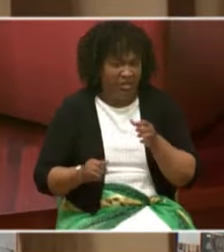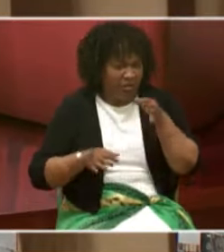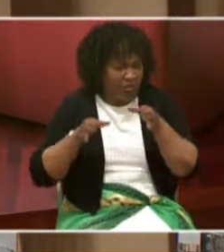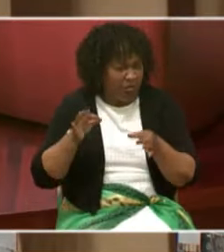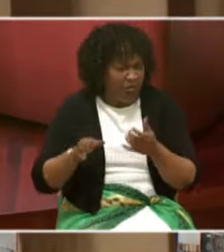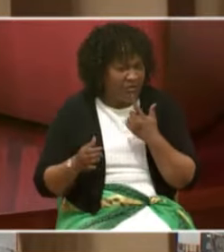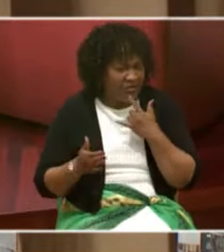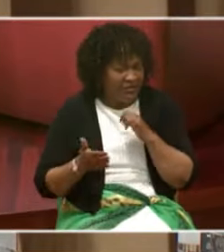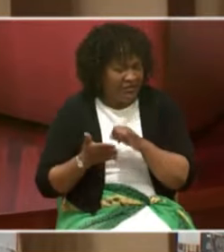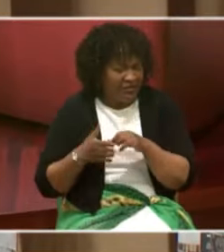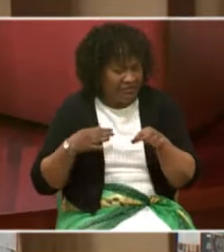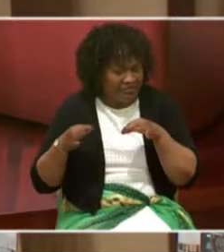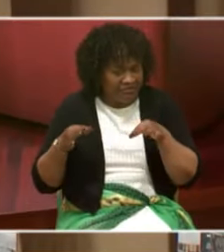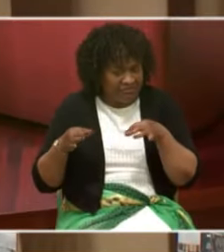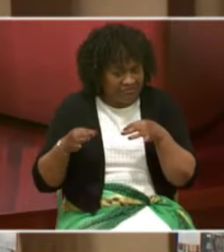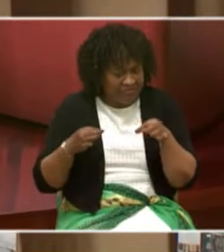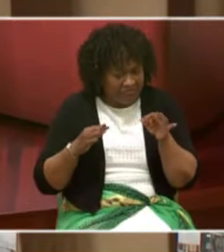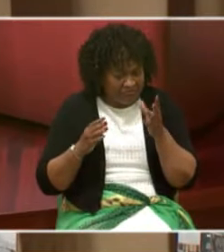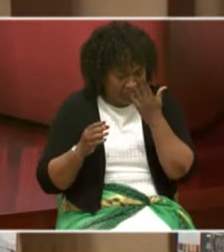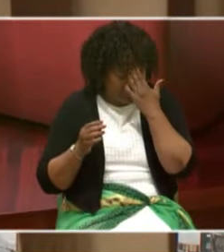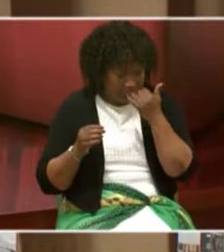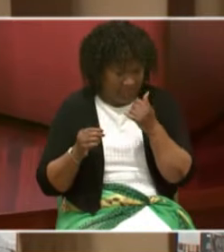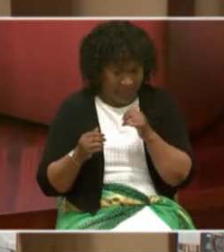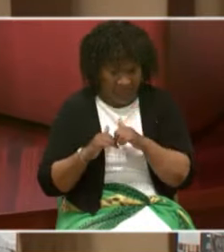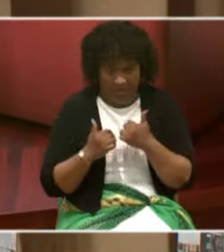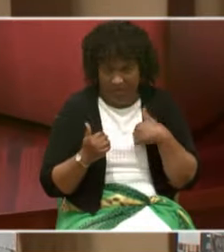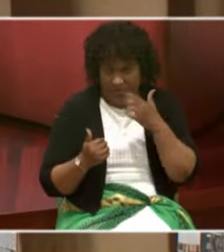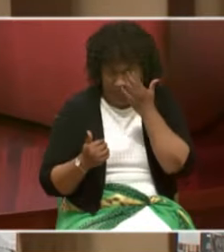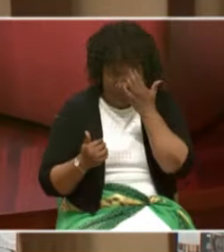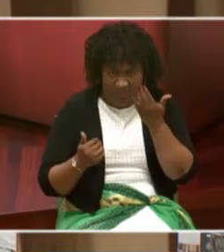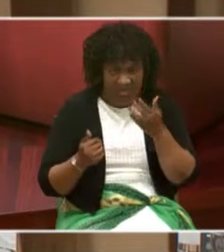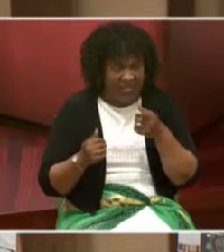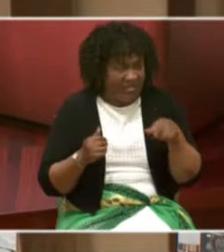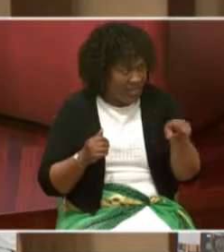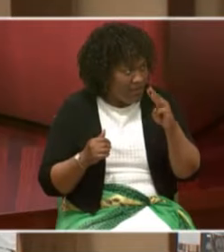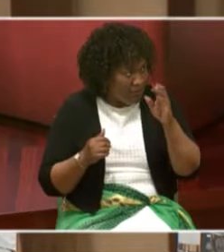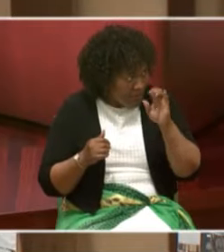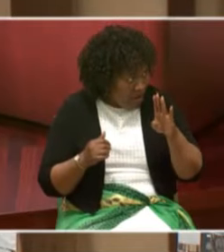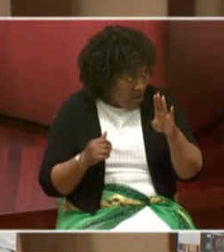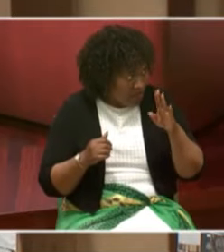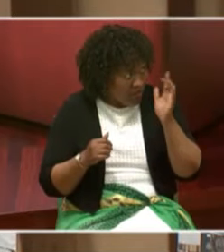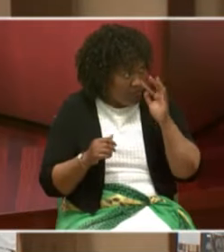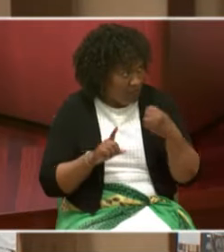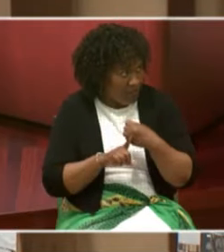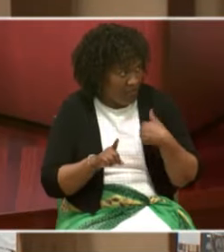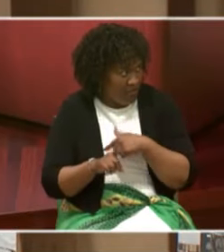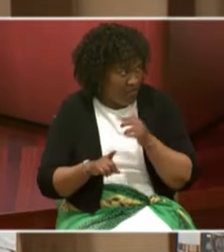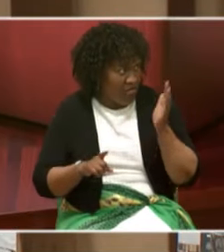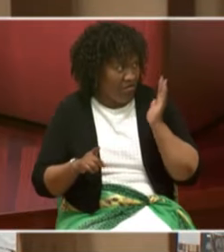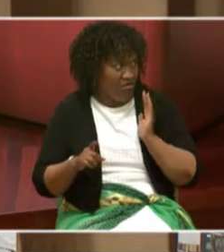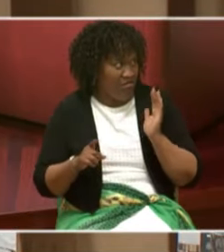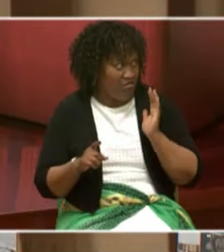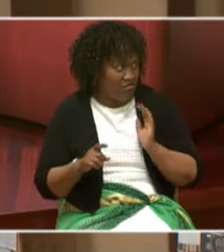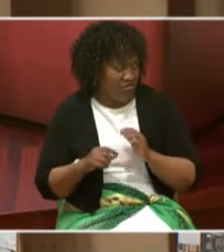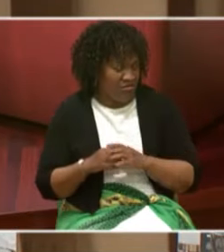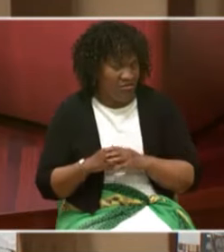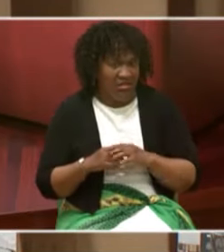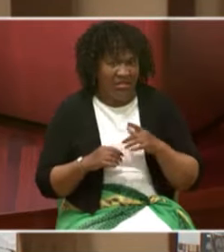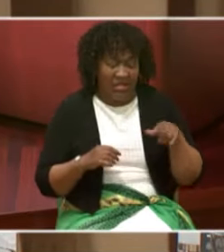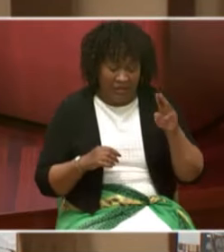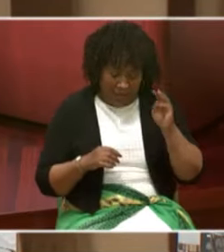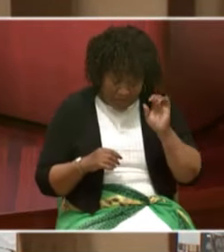few days ago. I wrote him one some time ago. I'm probably going to give it to some